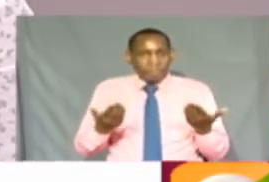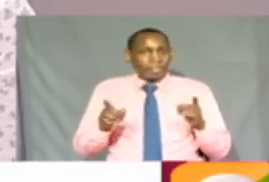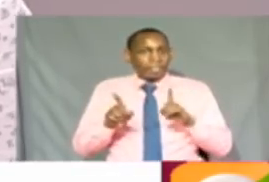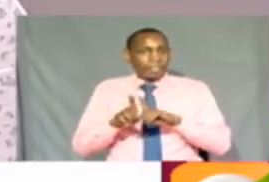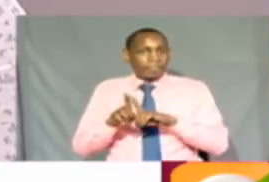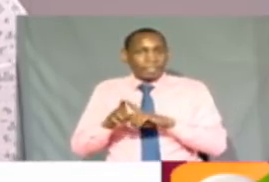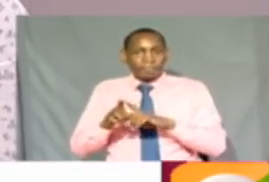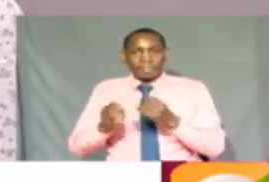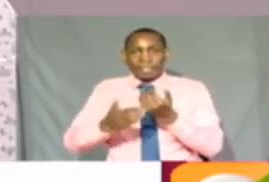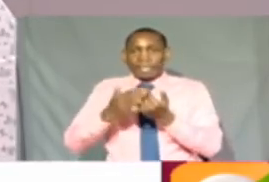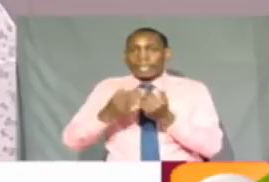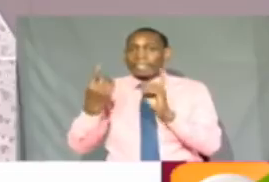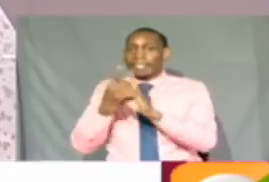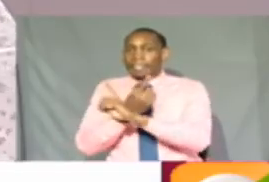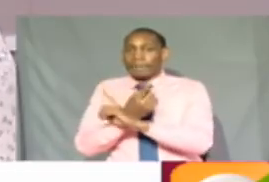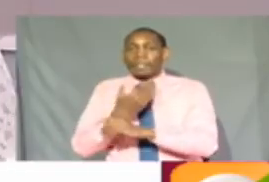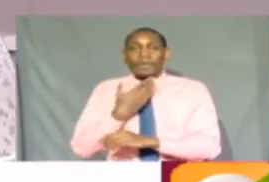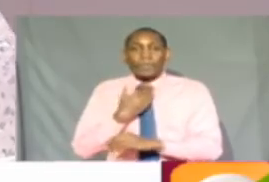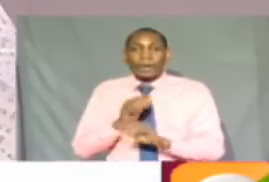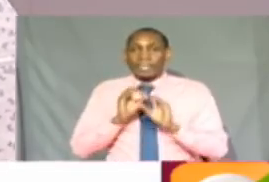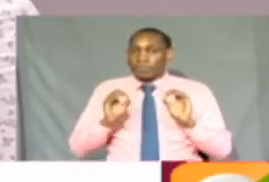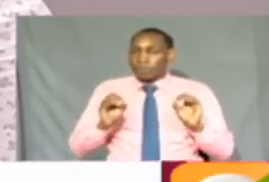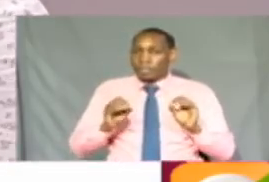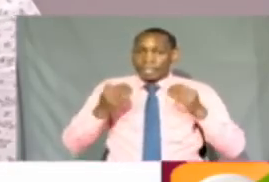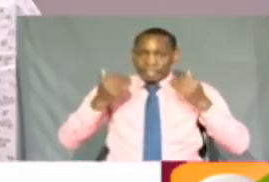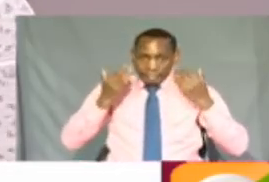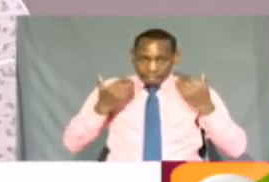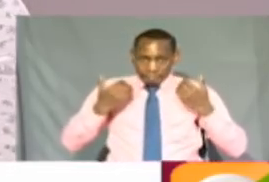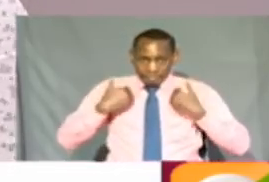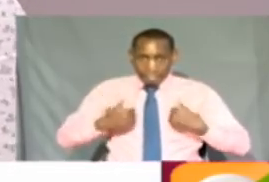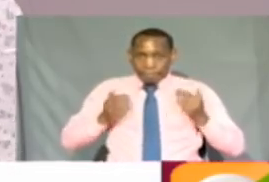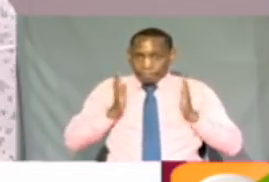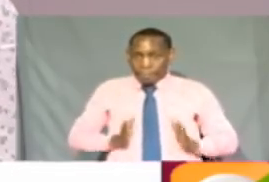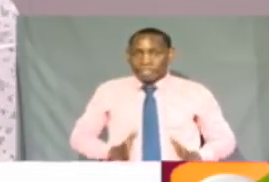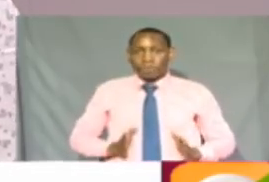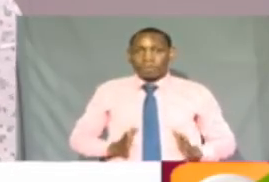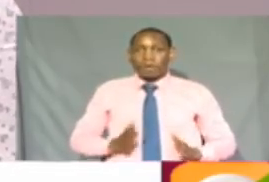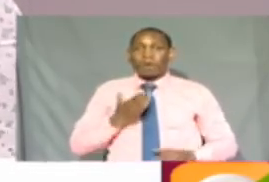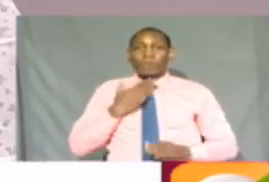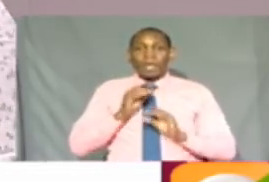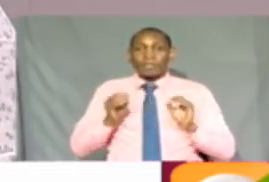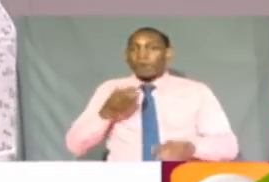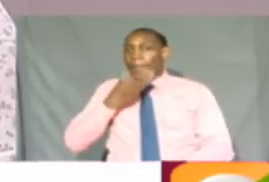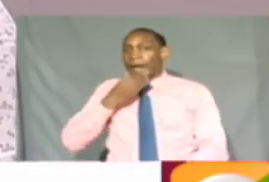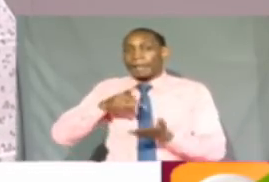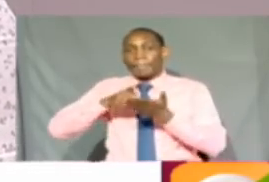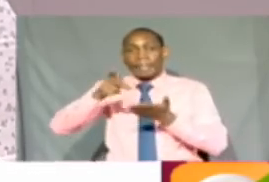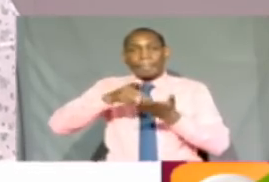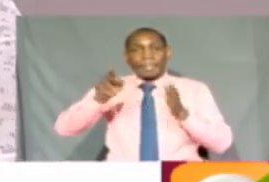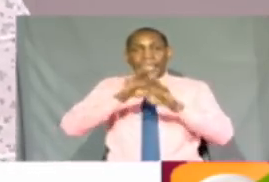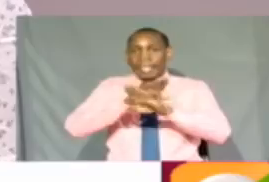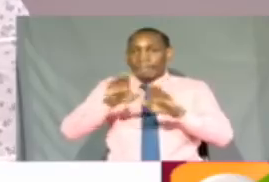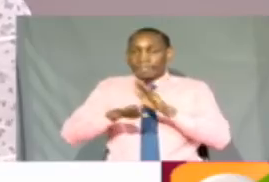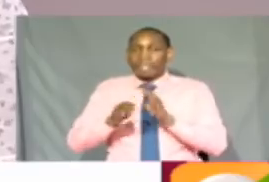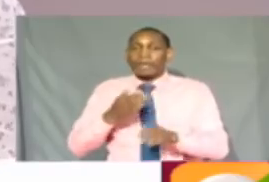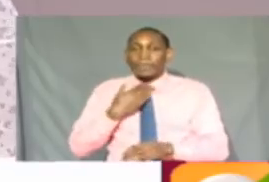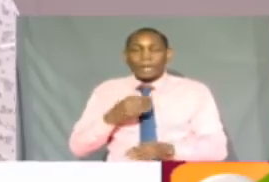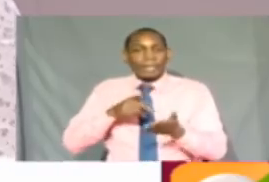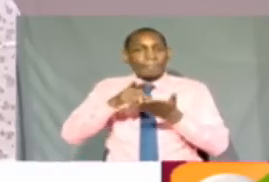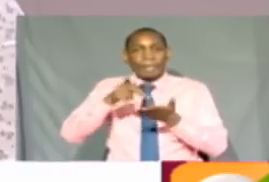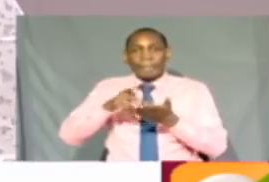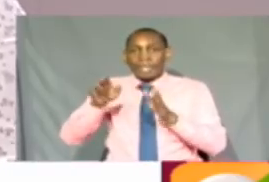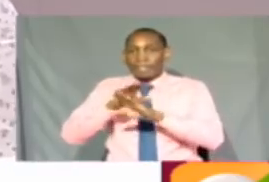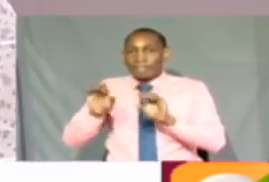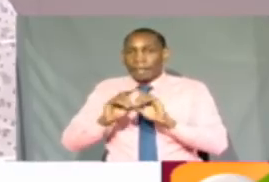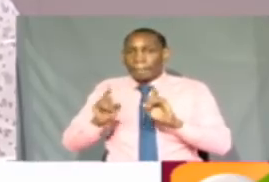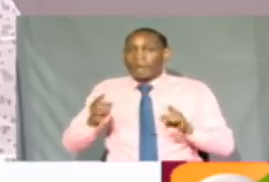very differently. And I don't want, to be honest, personally, this is my own personal feelings. I don't want a man to foot all my bills. I don't want him to. Mm-hmm. But I